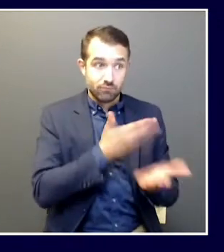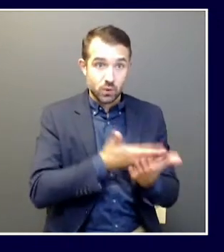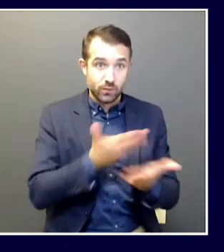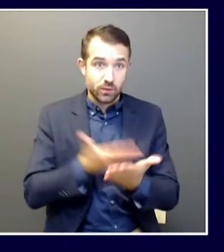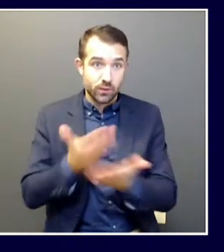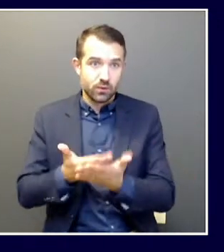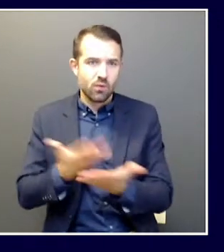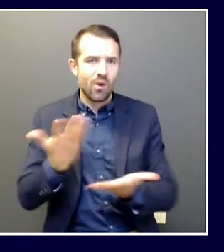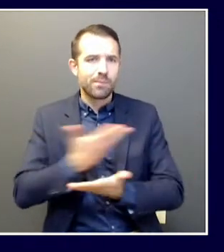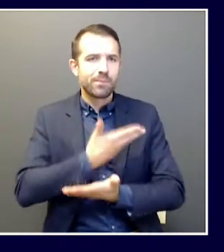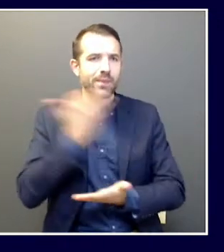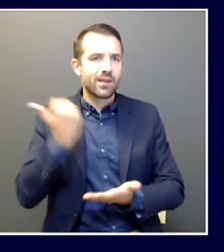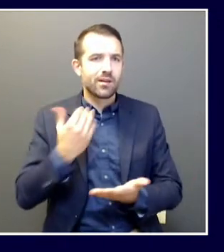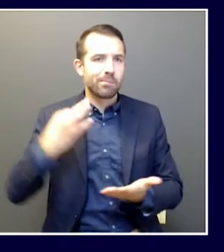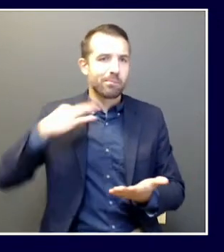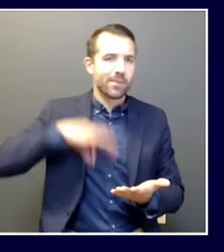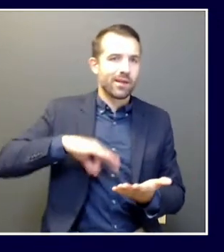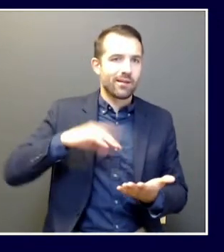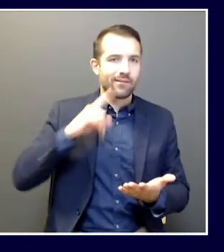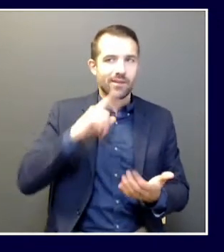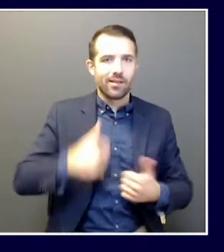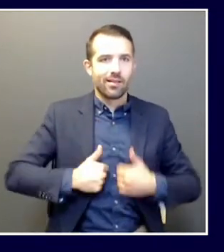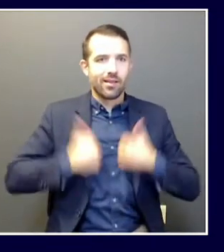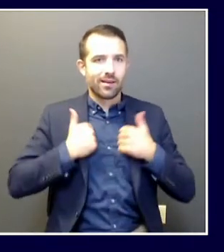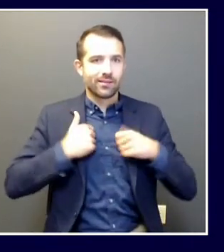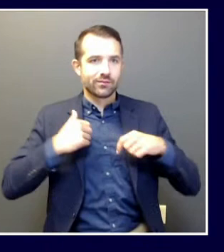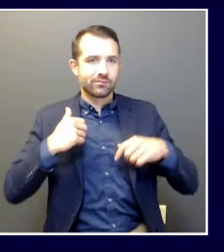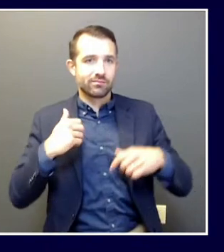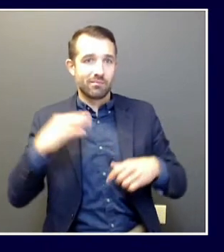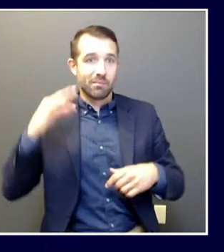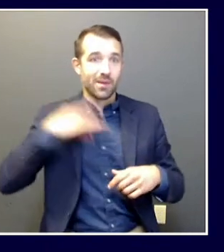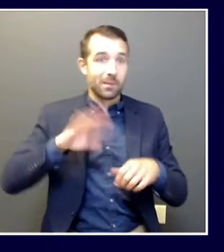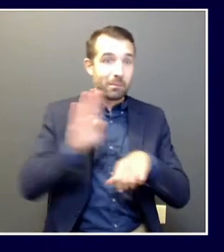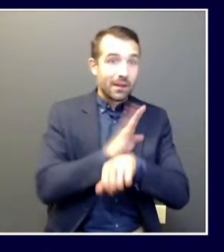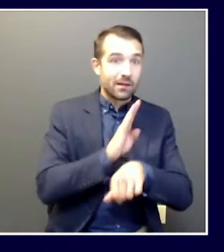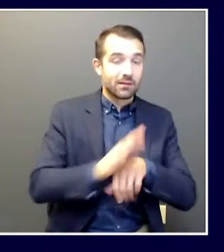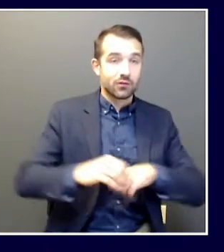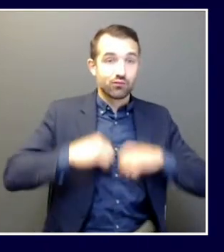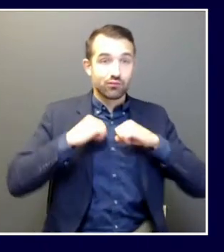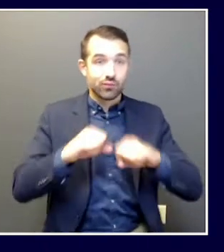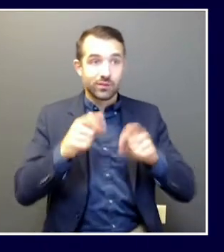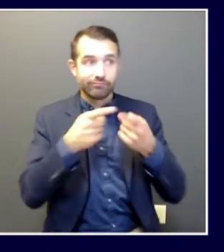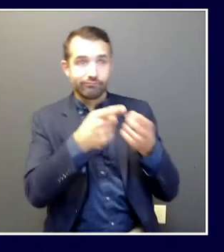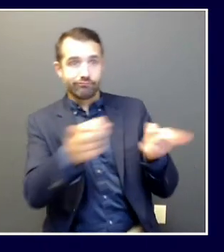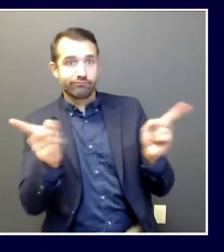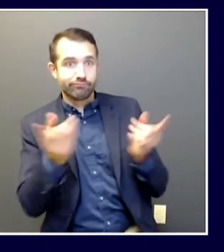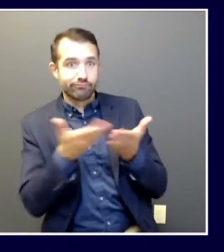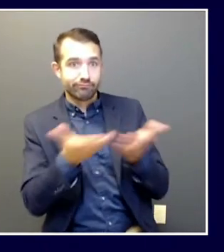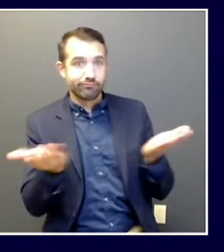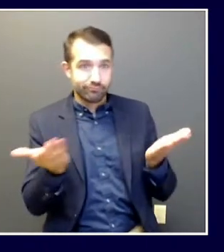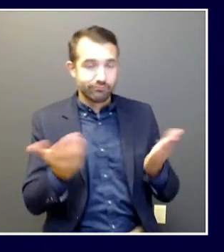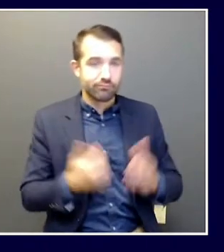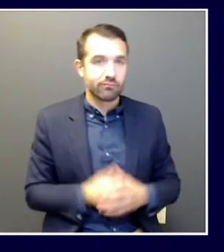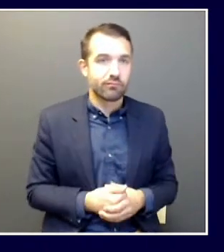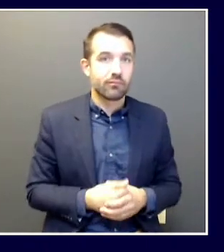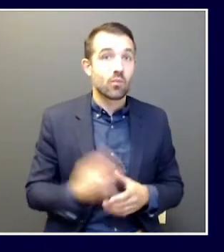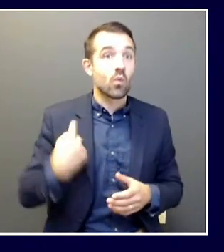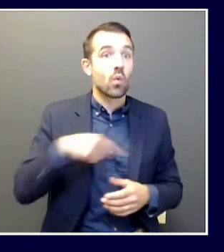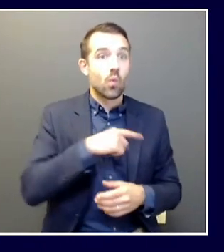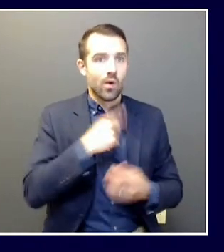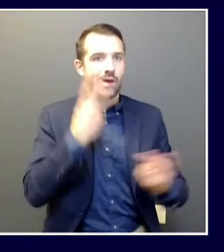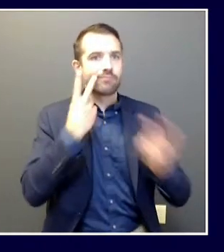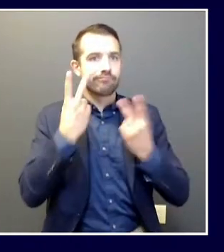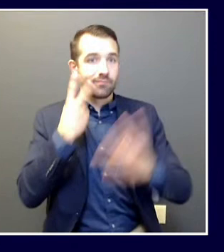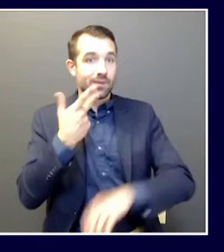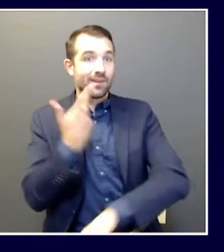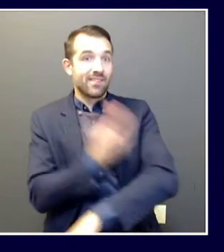our healthcare sector. I think it became obvious to us that when we were beginning to see how this vaccine works